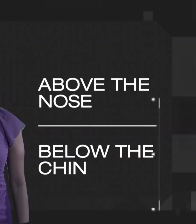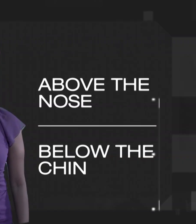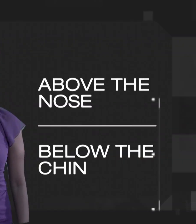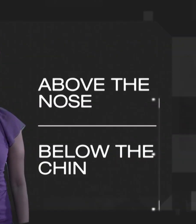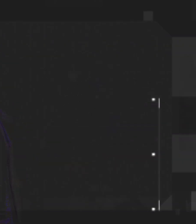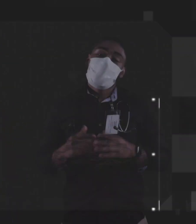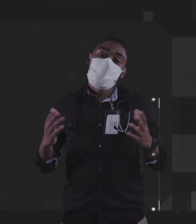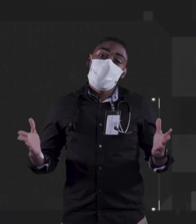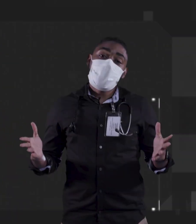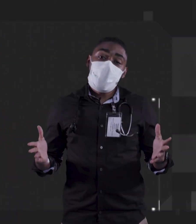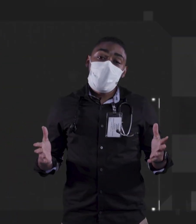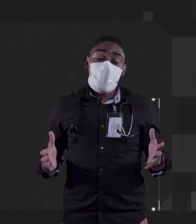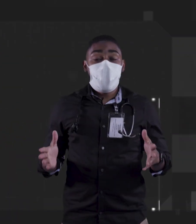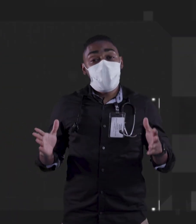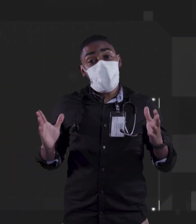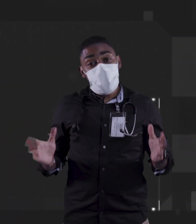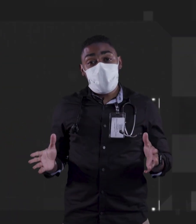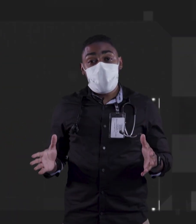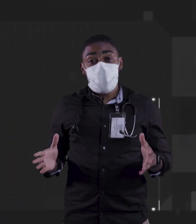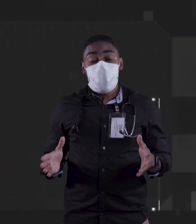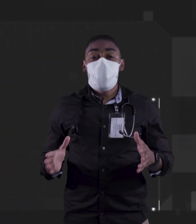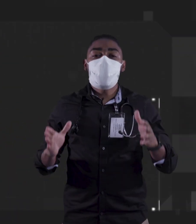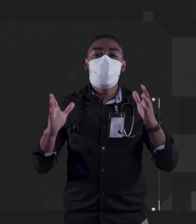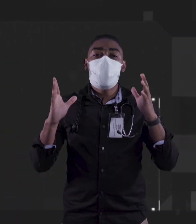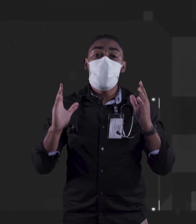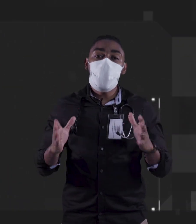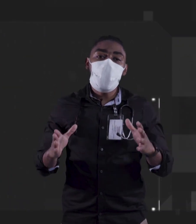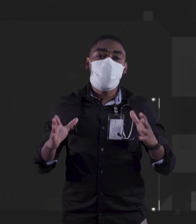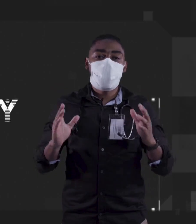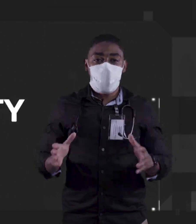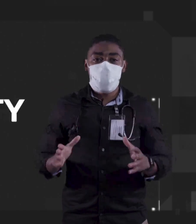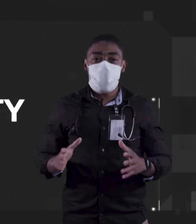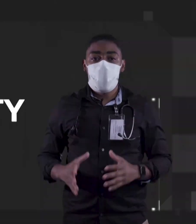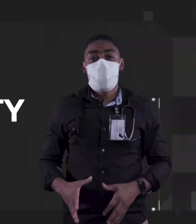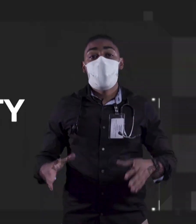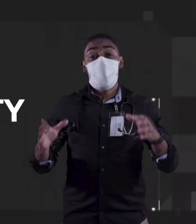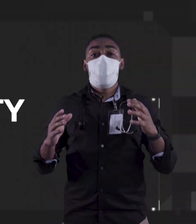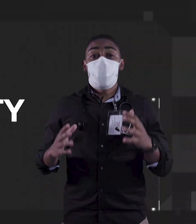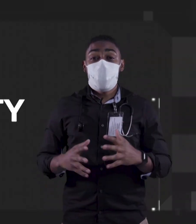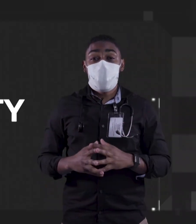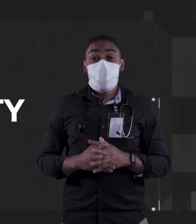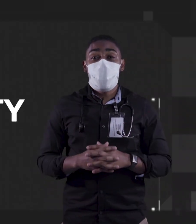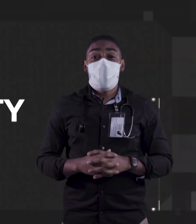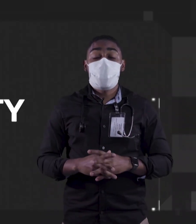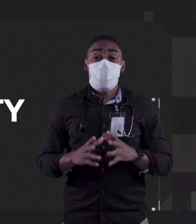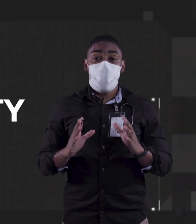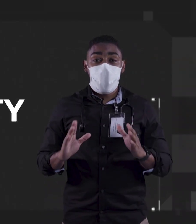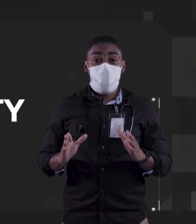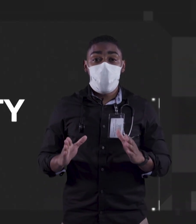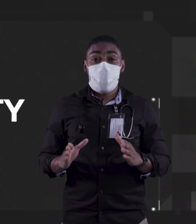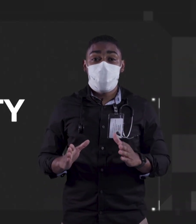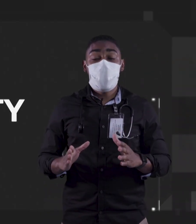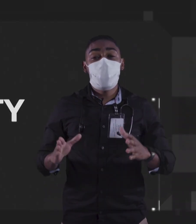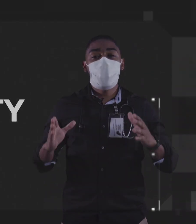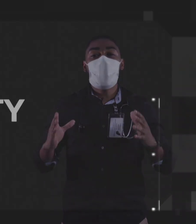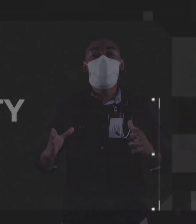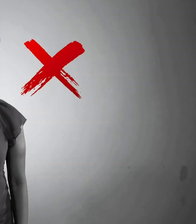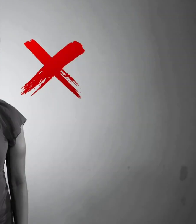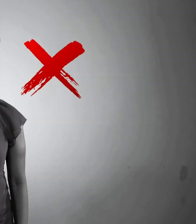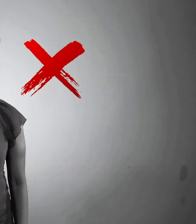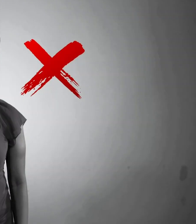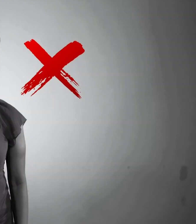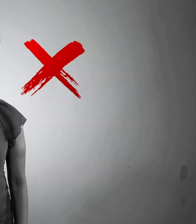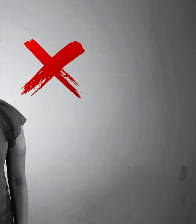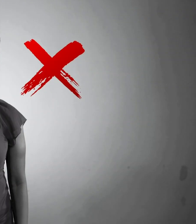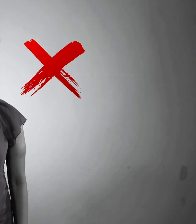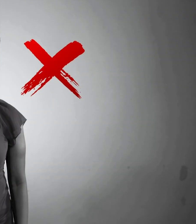chin. This might be a bit uncomfortable, but it's for your own safety. The position of the mask is very important. It should not be